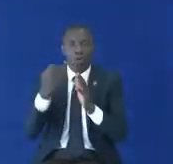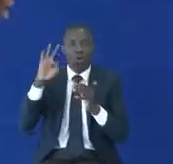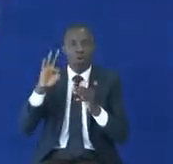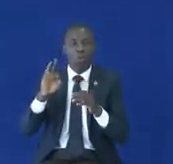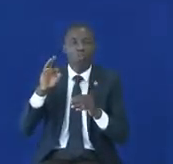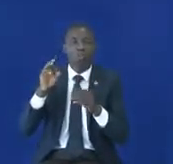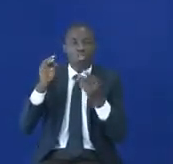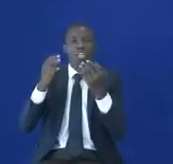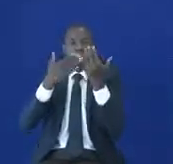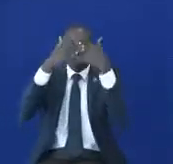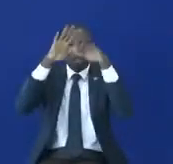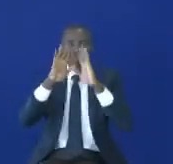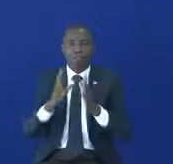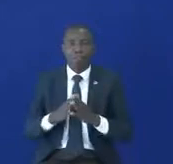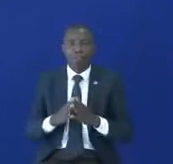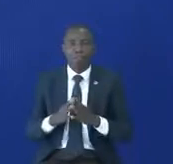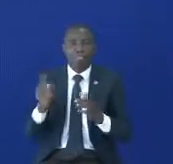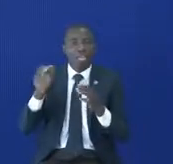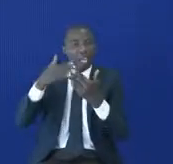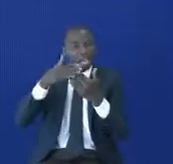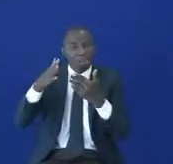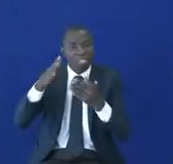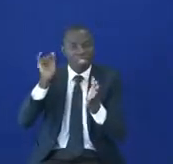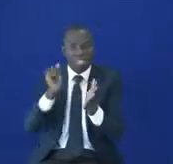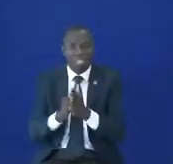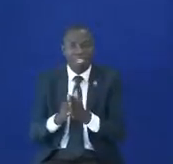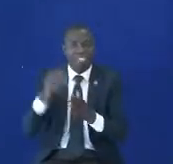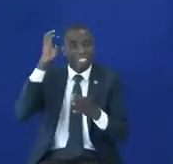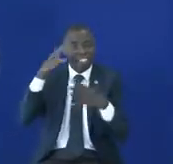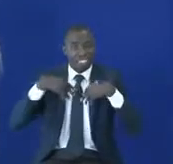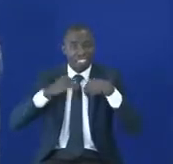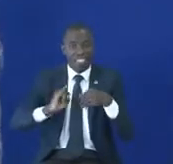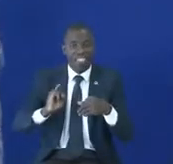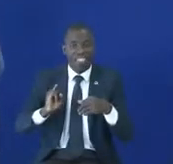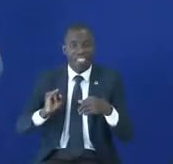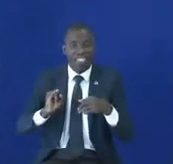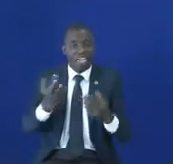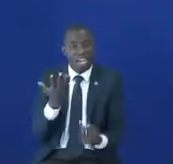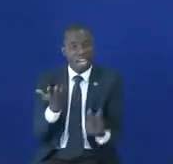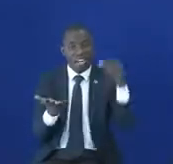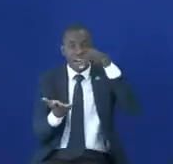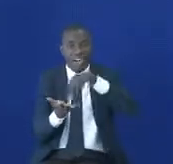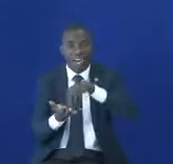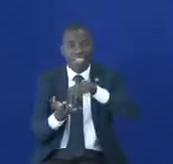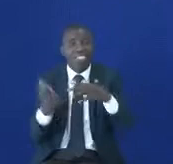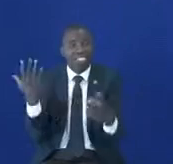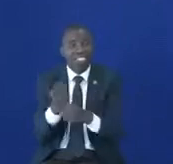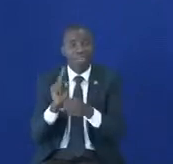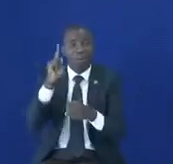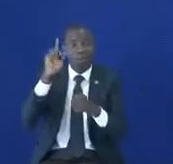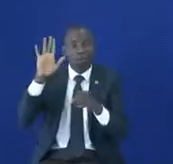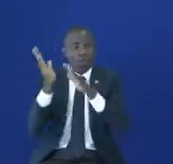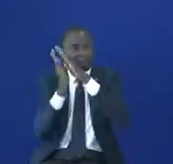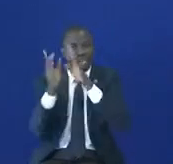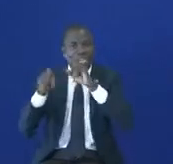to go to heaven. After that, healing. Arise, take up thy bed,